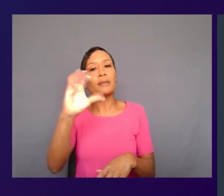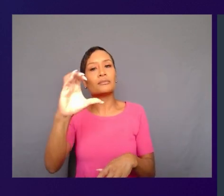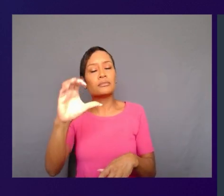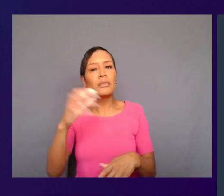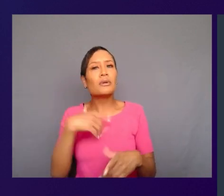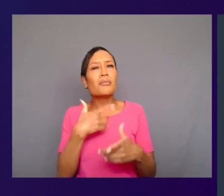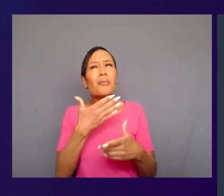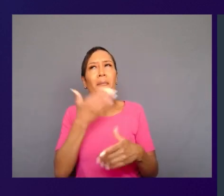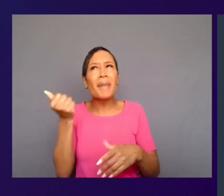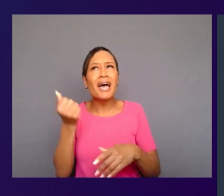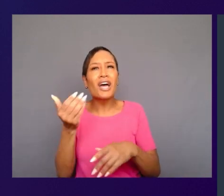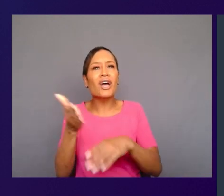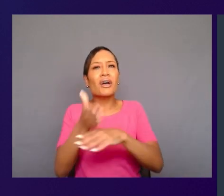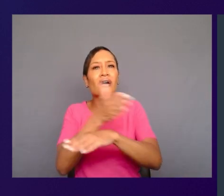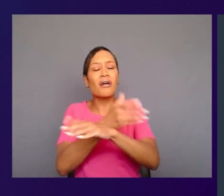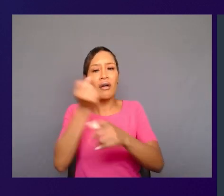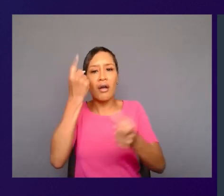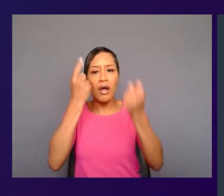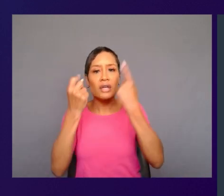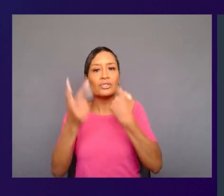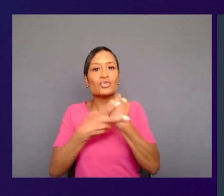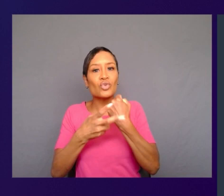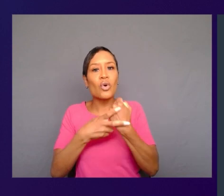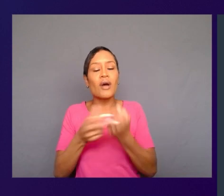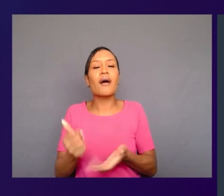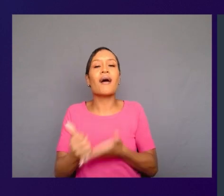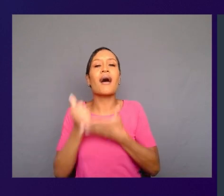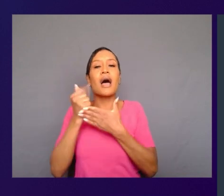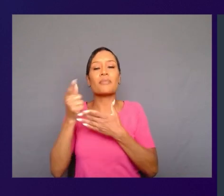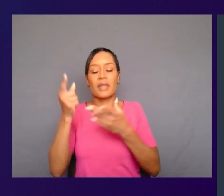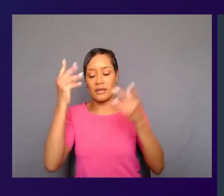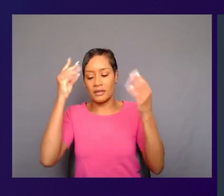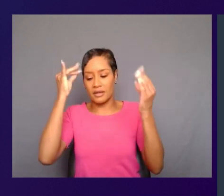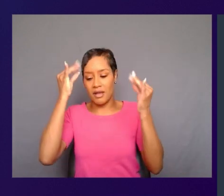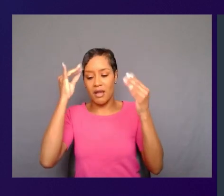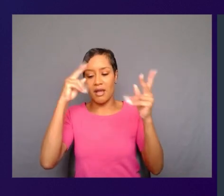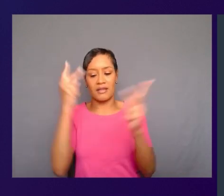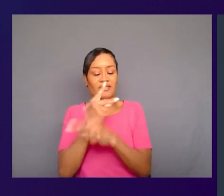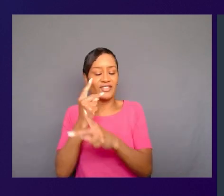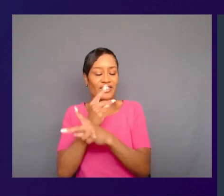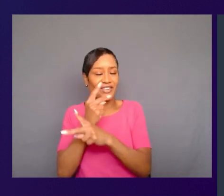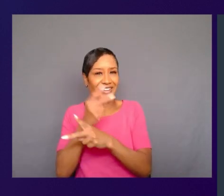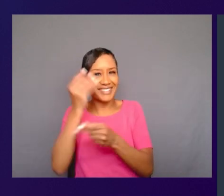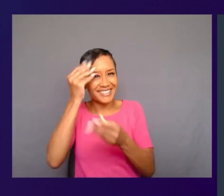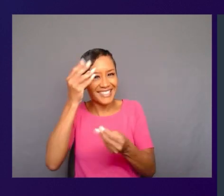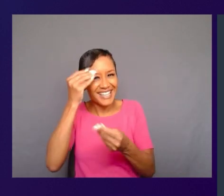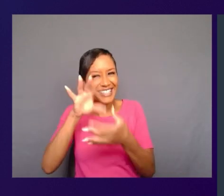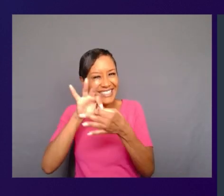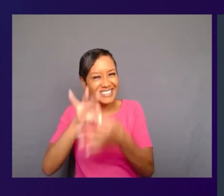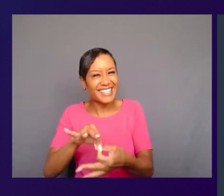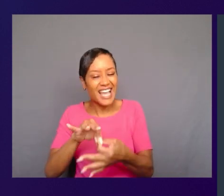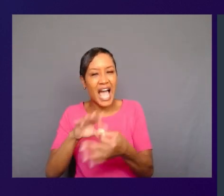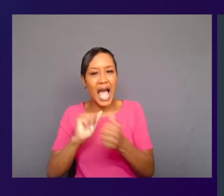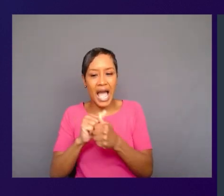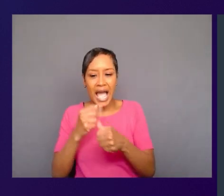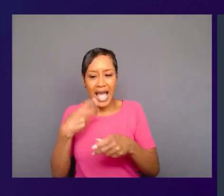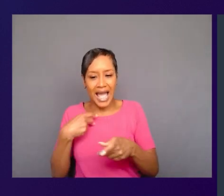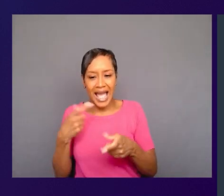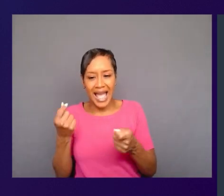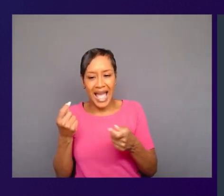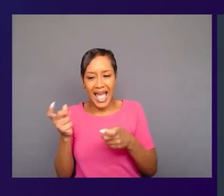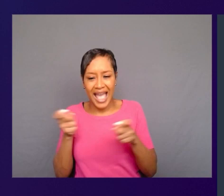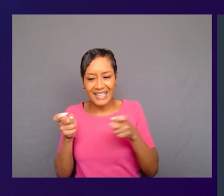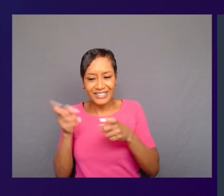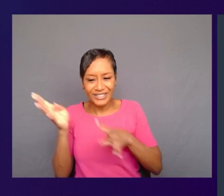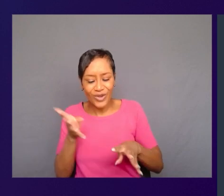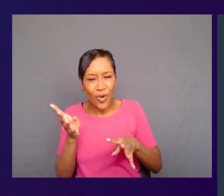better grip on what they are storing, which is helping them make informed, data-driven decisions to handle all of this growth and unleash these cool new